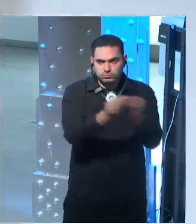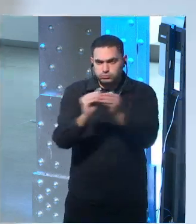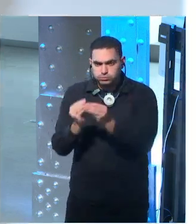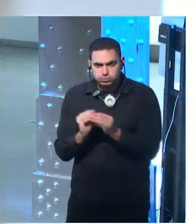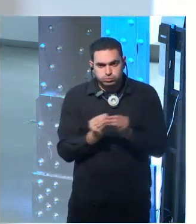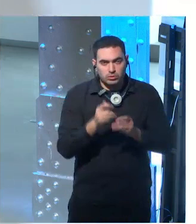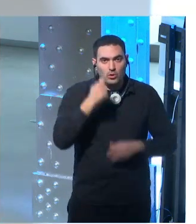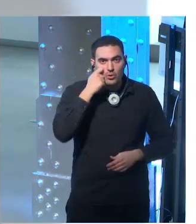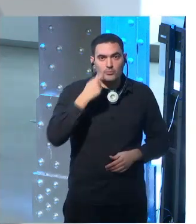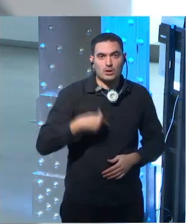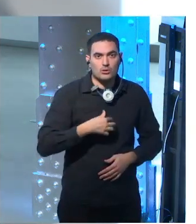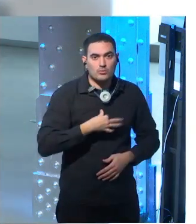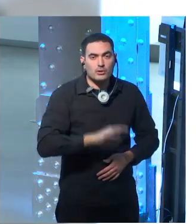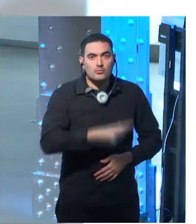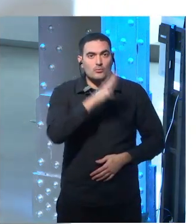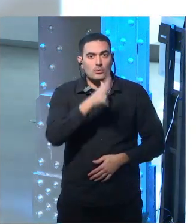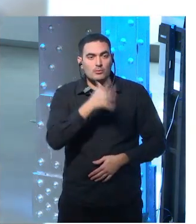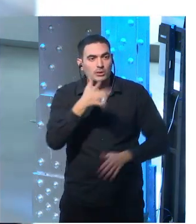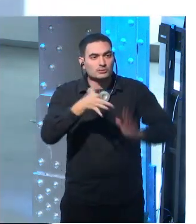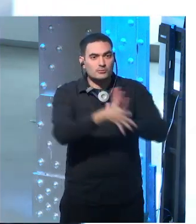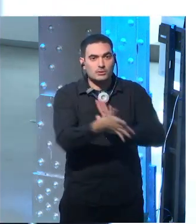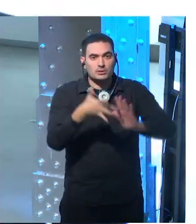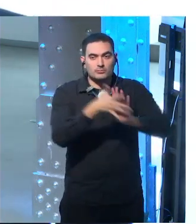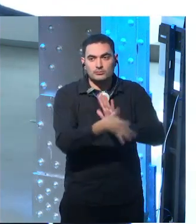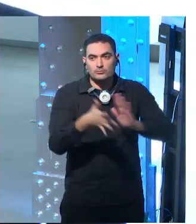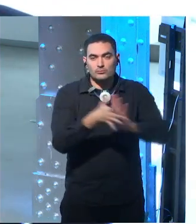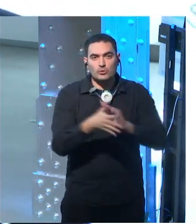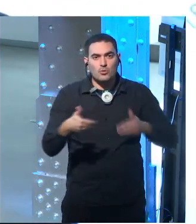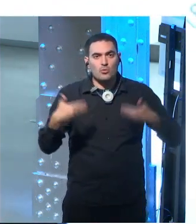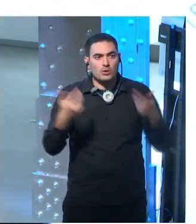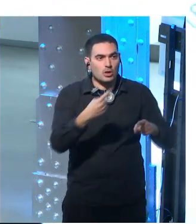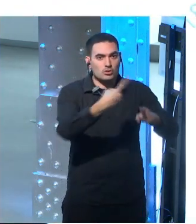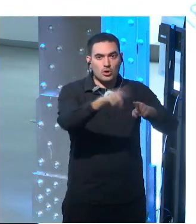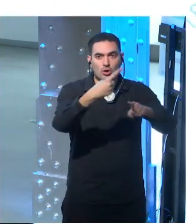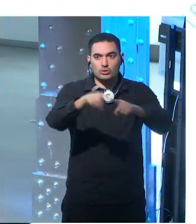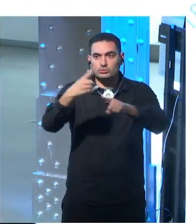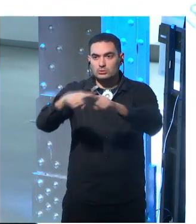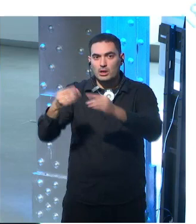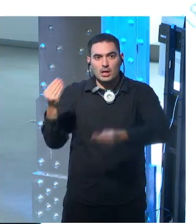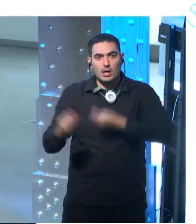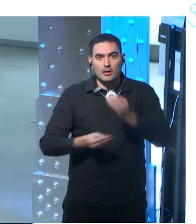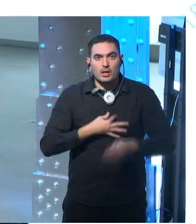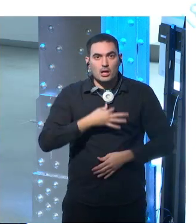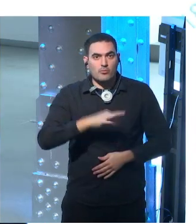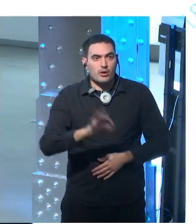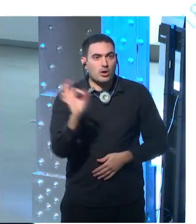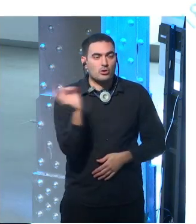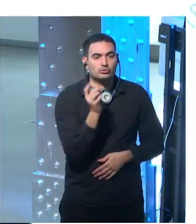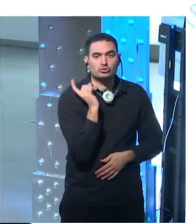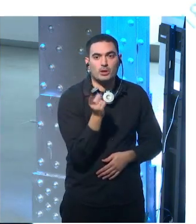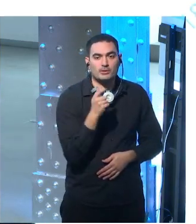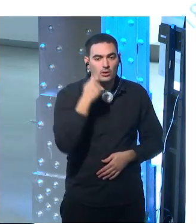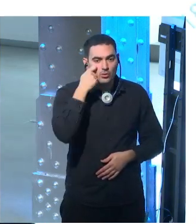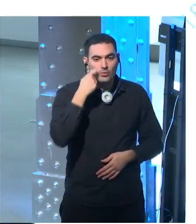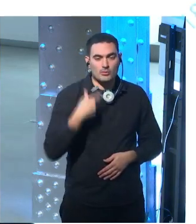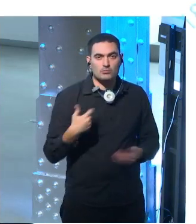that is that there are still certain things we can do, and that only humans can do, that we